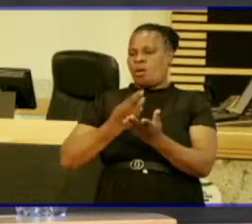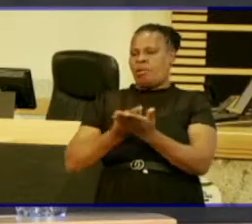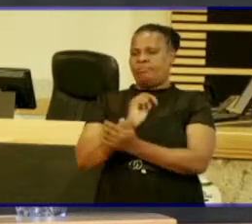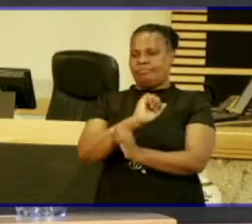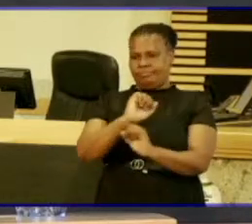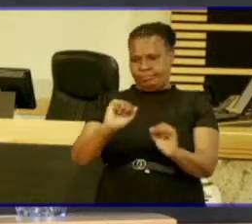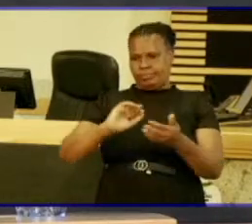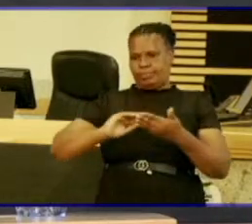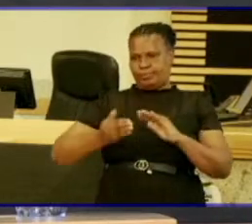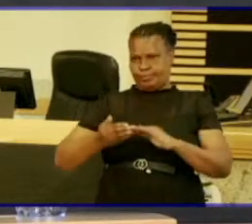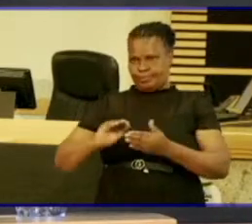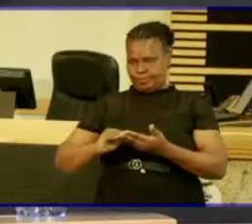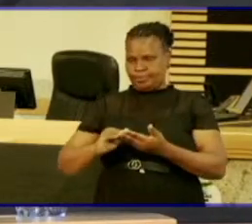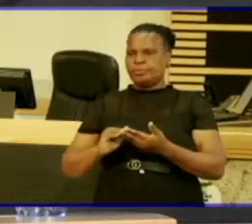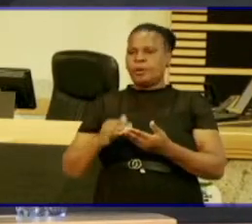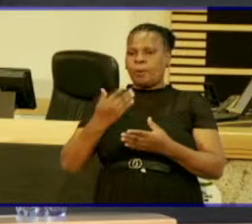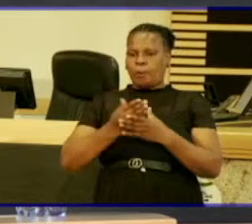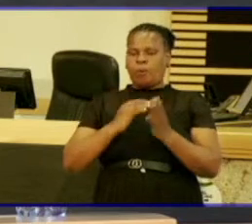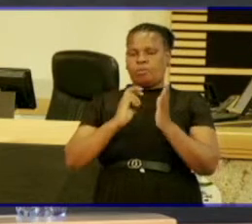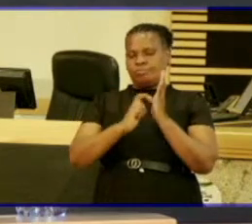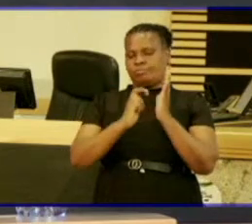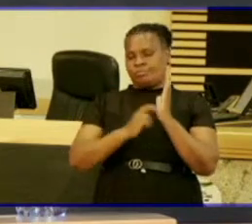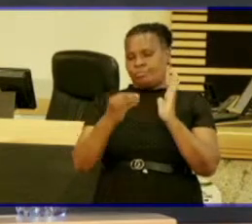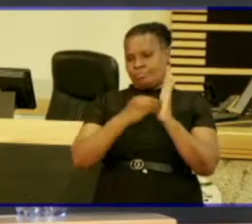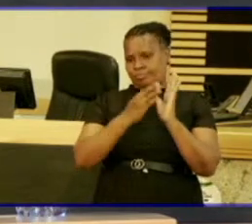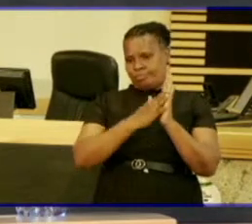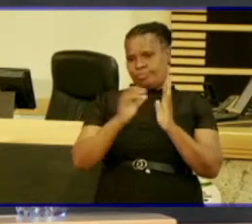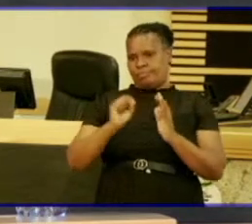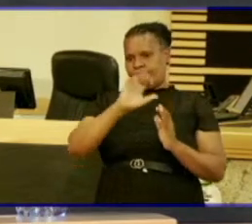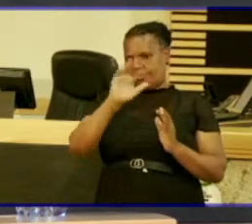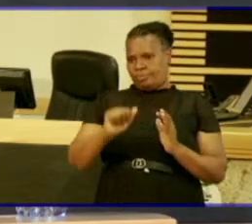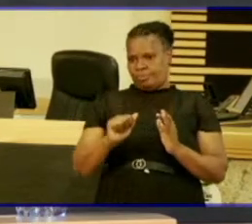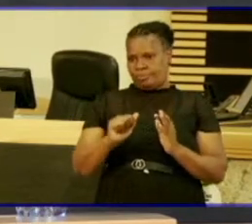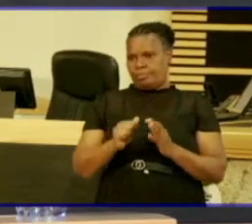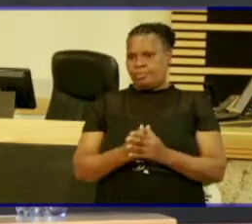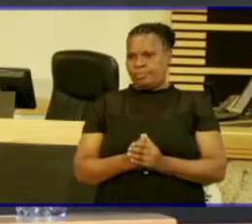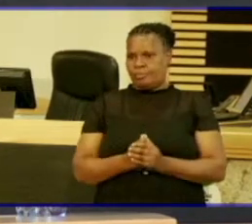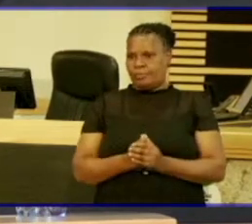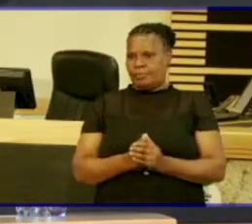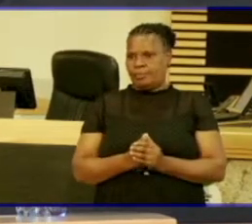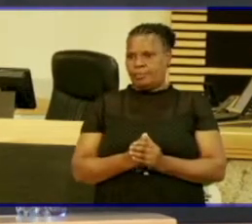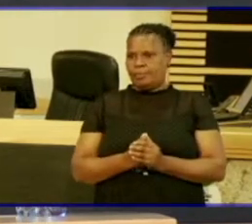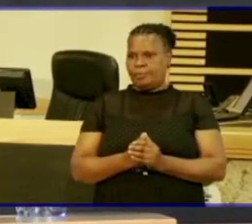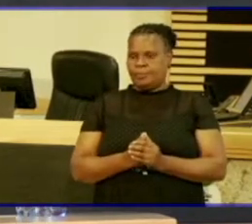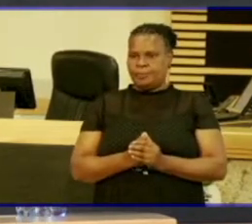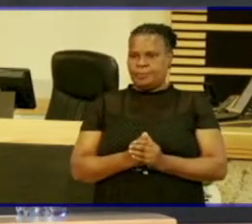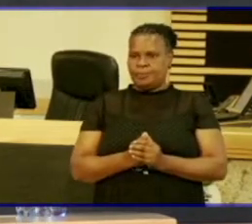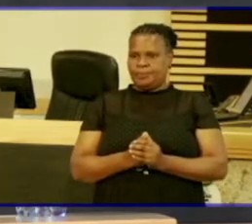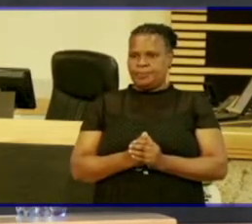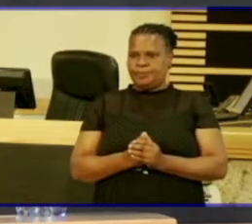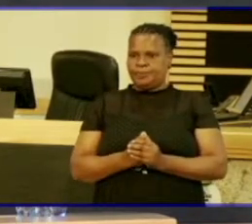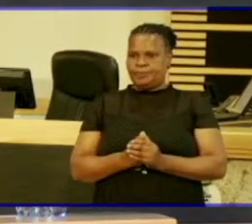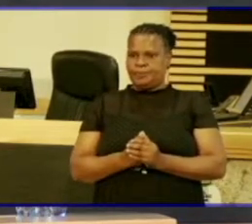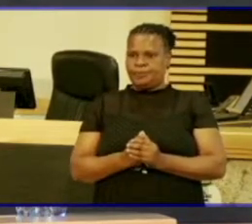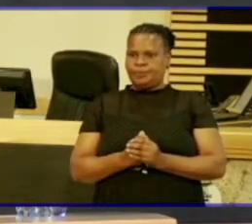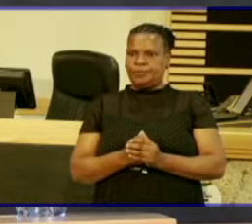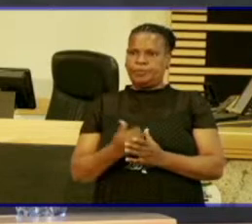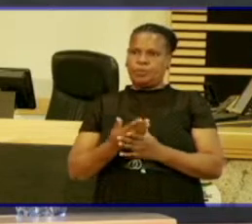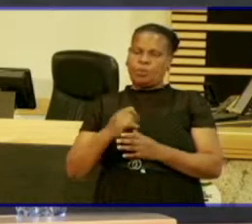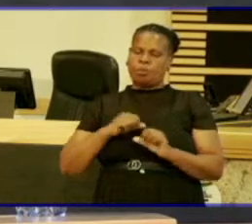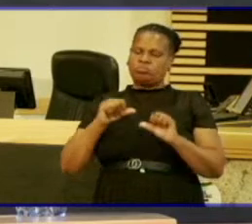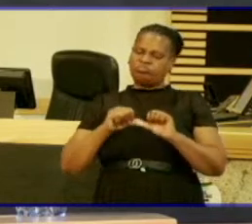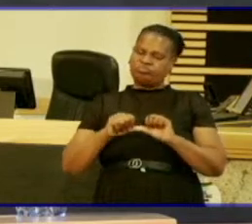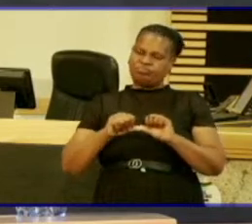abo akumgaqo-siseko sijongile. We have the potential to overcome the moral decay that continues to